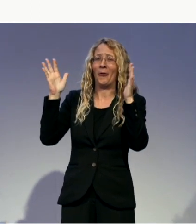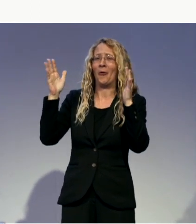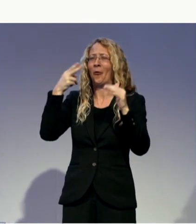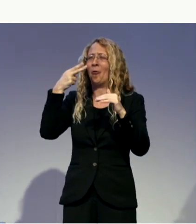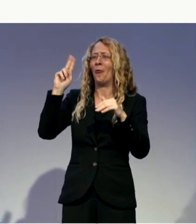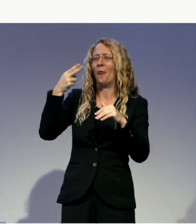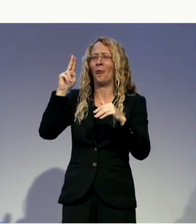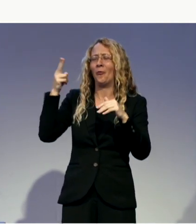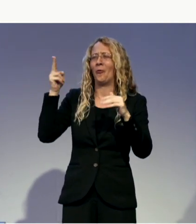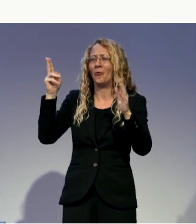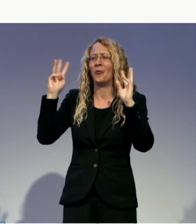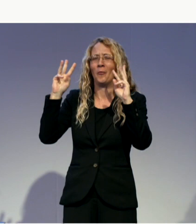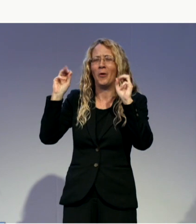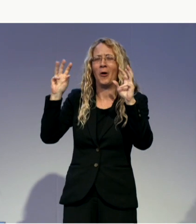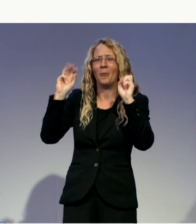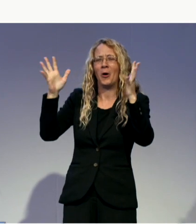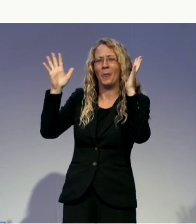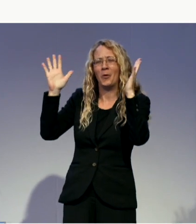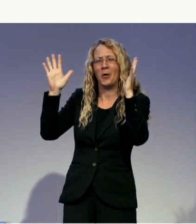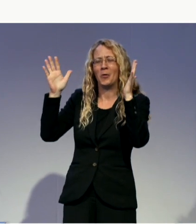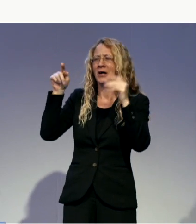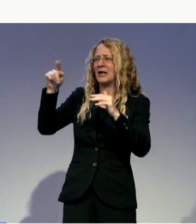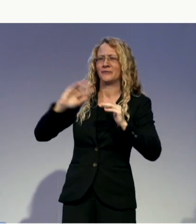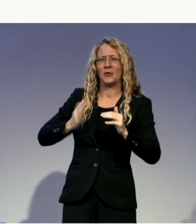lady is strong. Thank you so much.